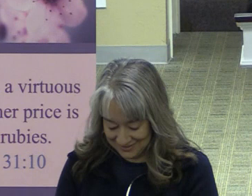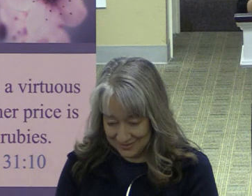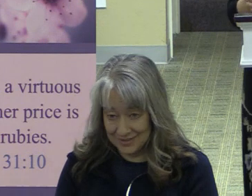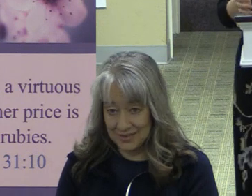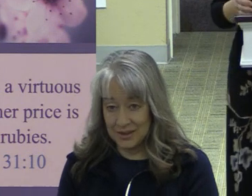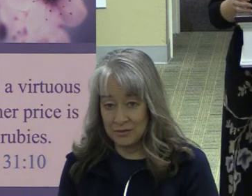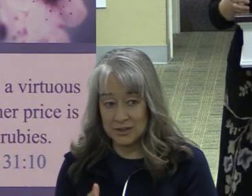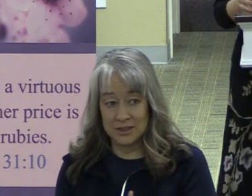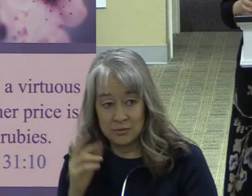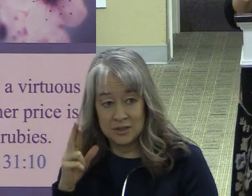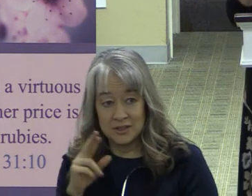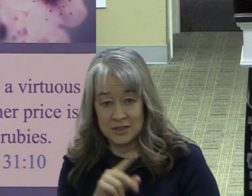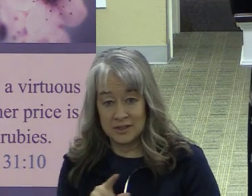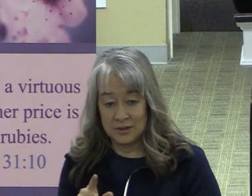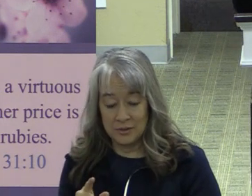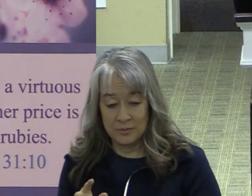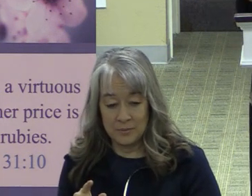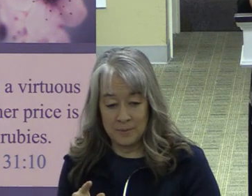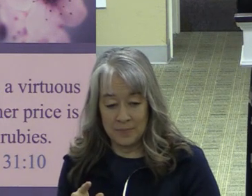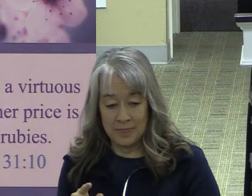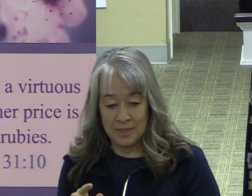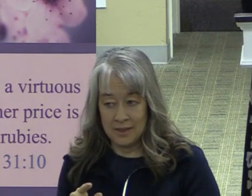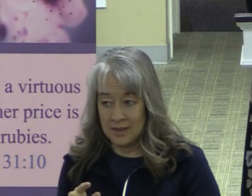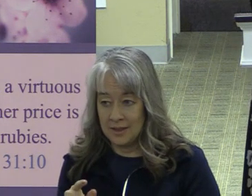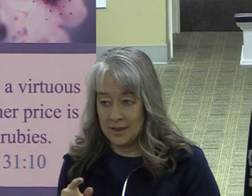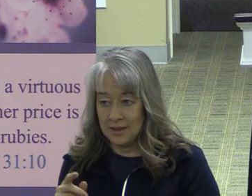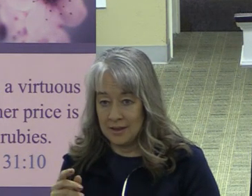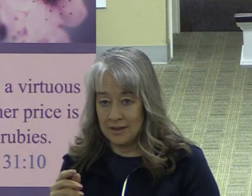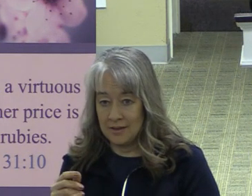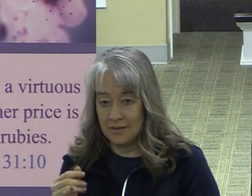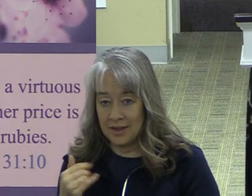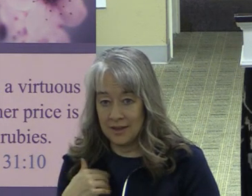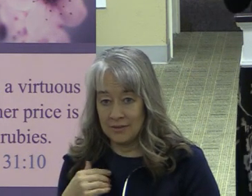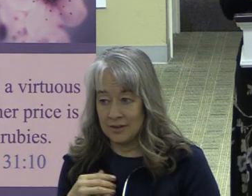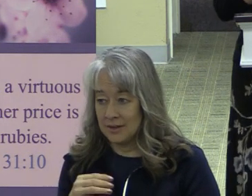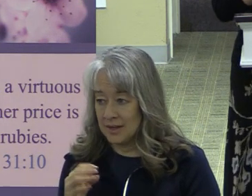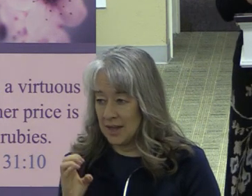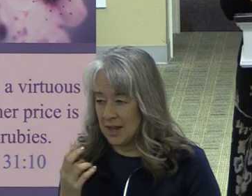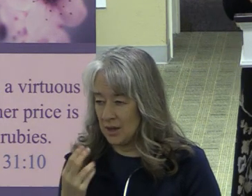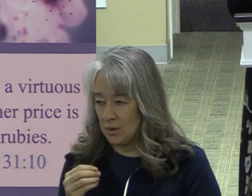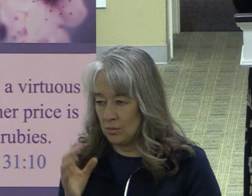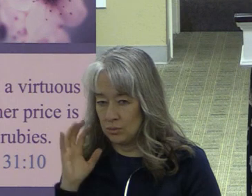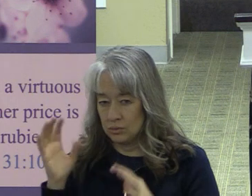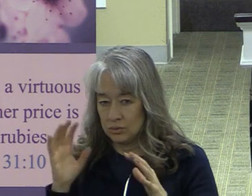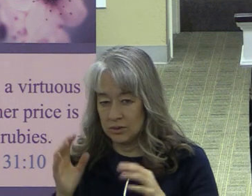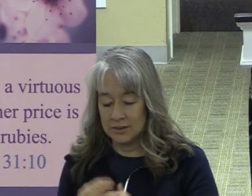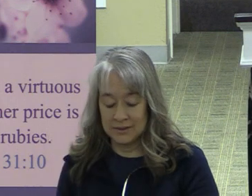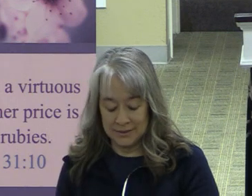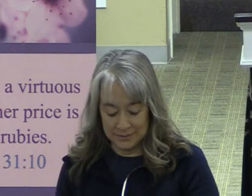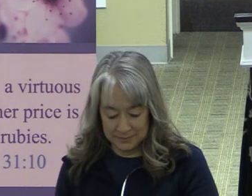Okay, if for some reason you guys get feedback or something, you'll have to be like,